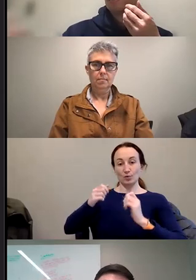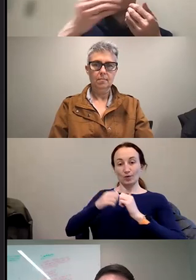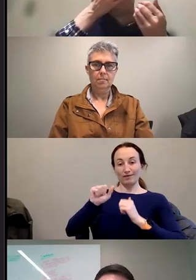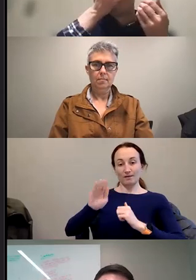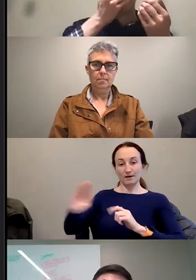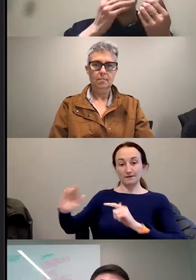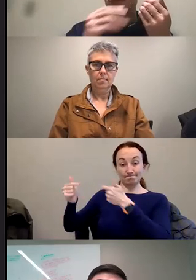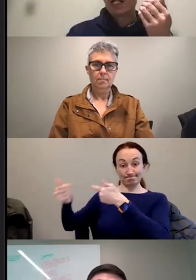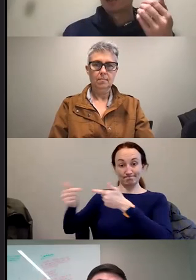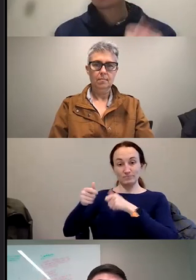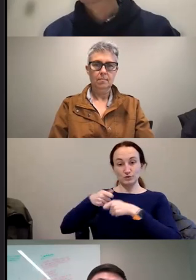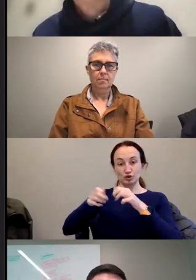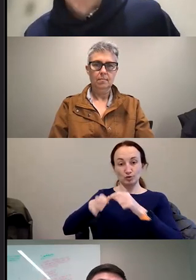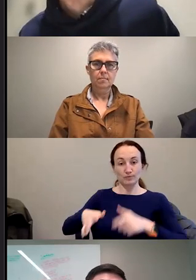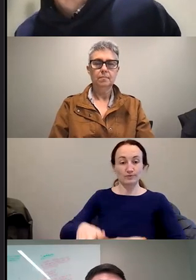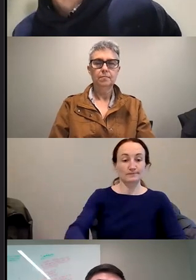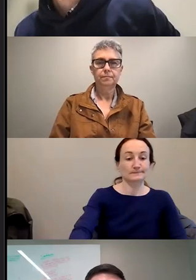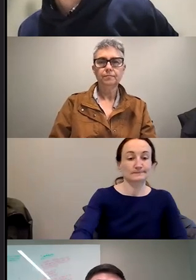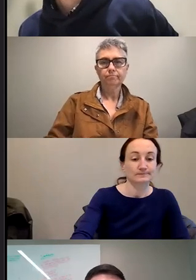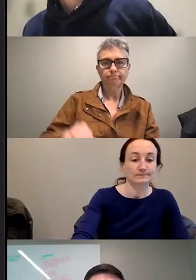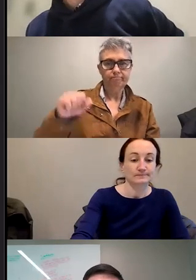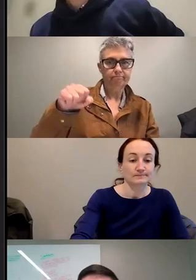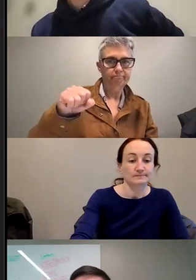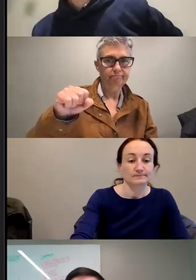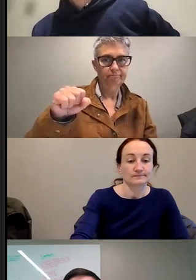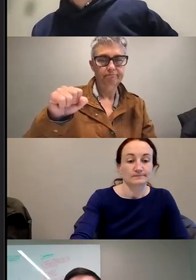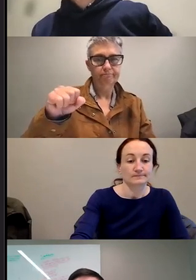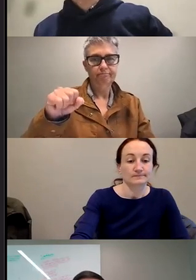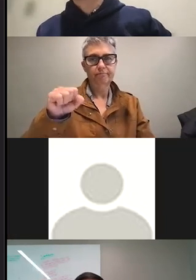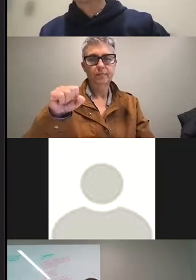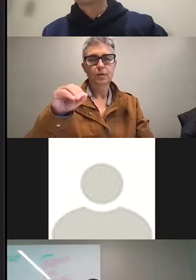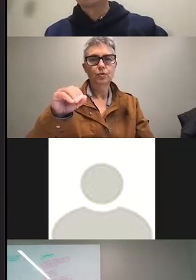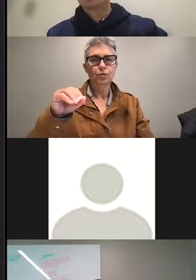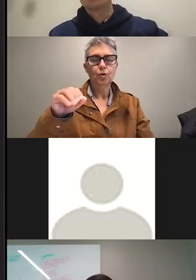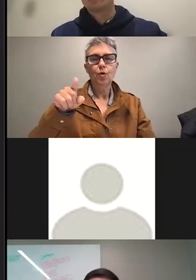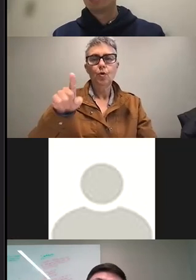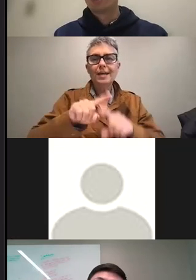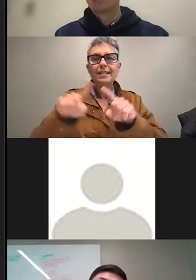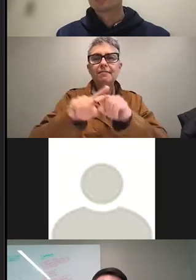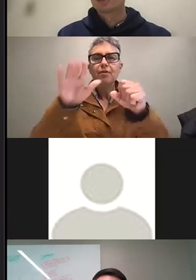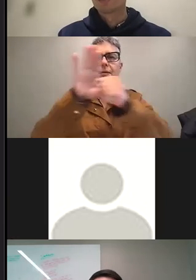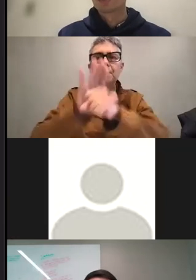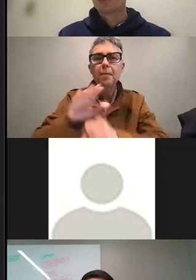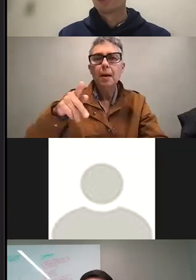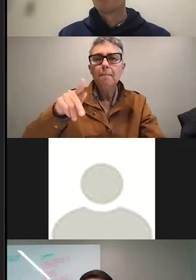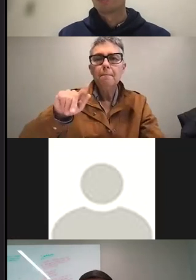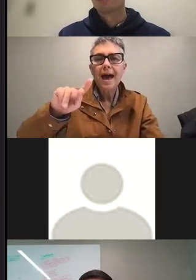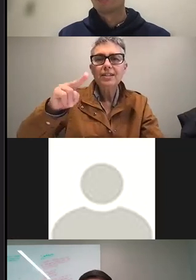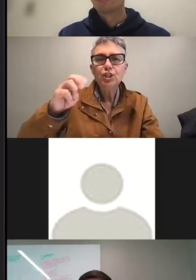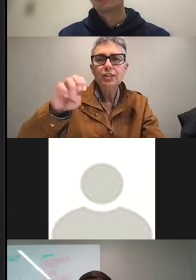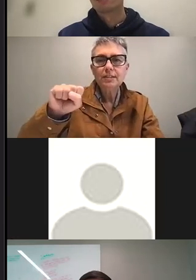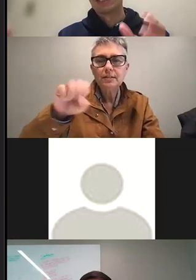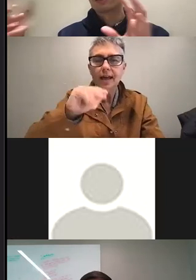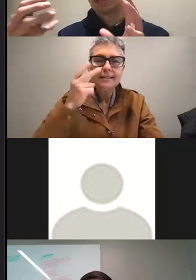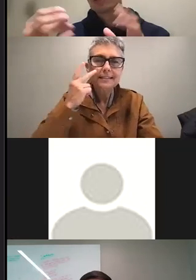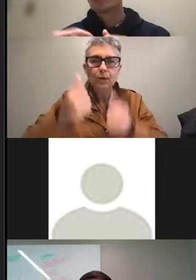them? Yeah, definitely. So enumerate, say, different patches and then see which one will